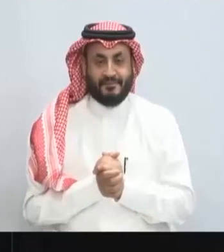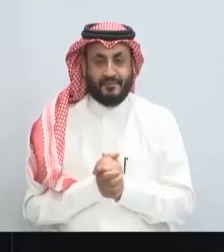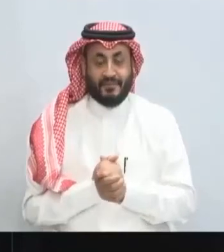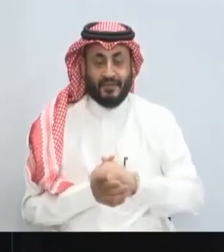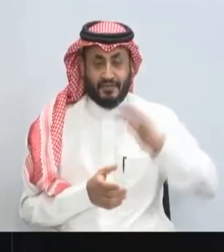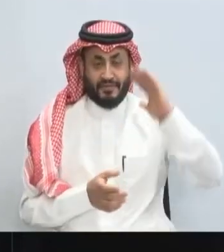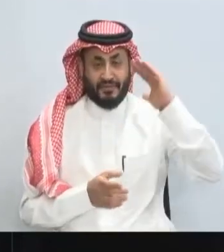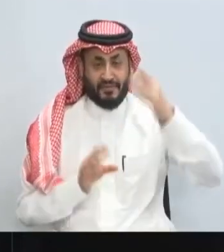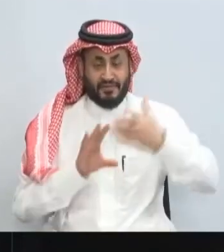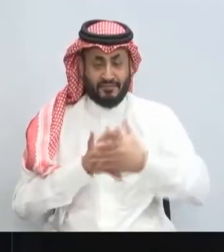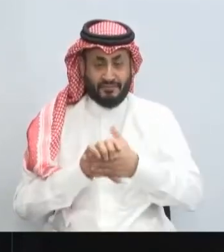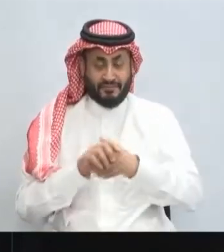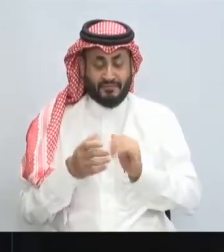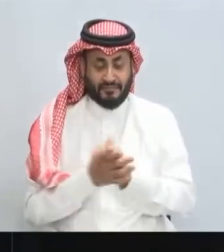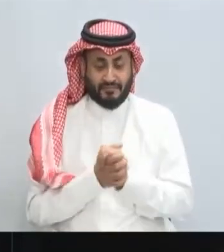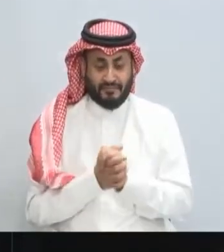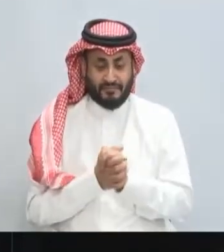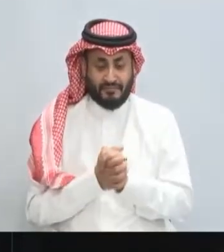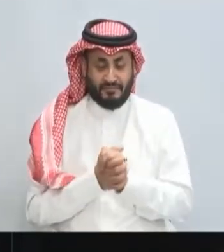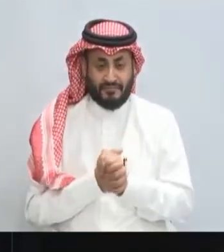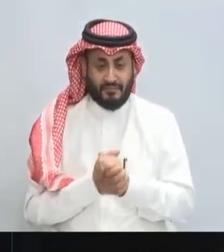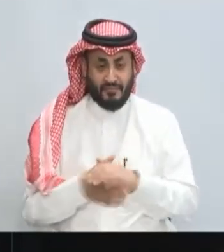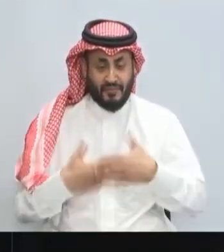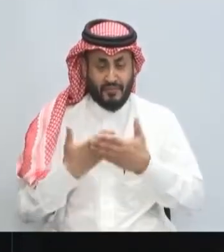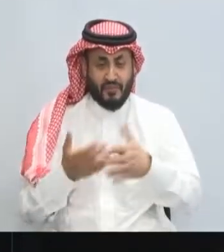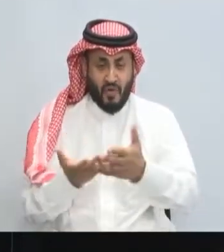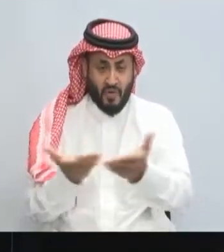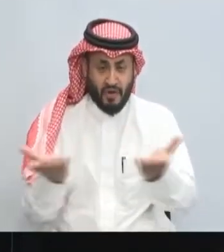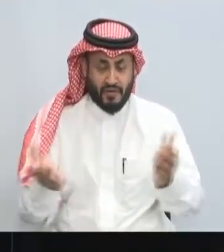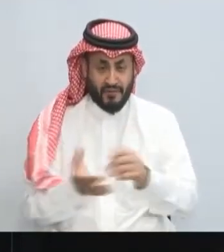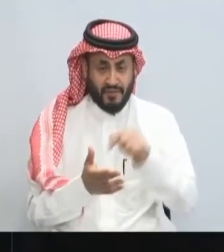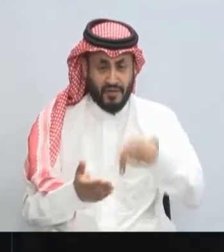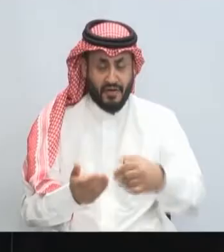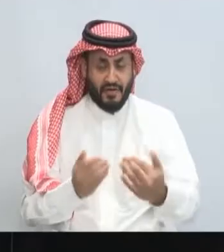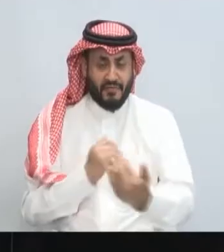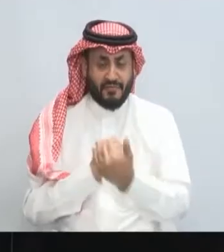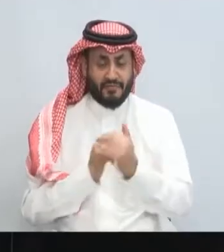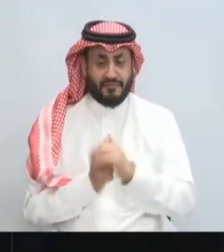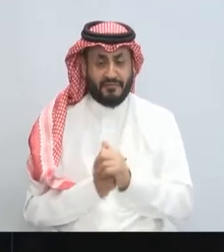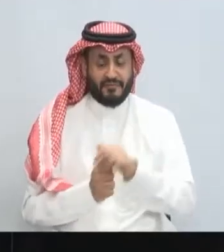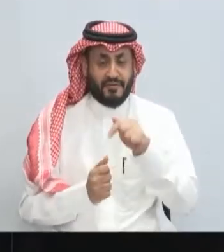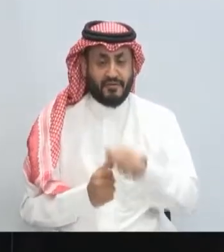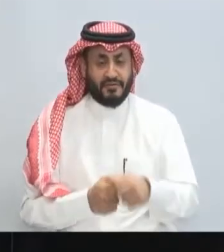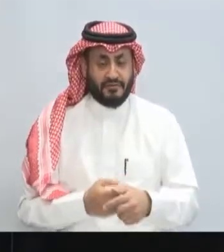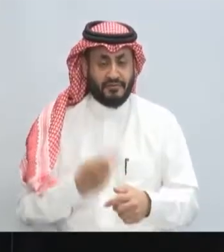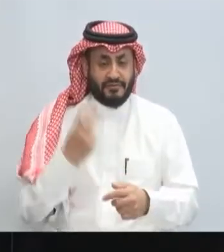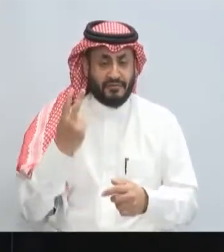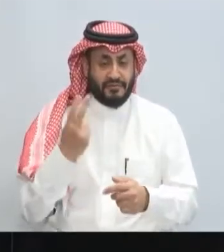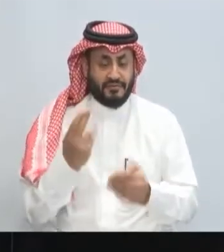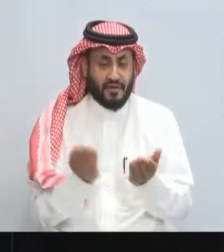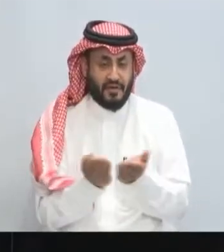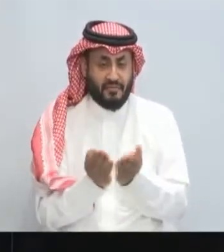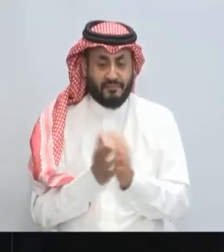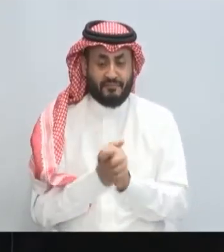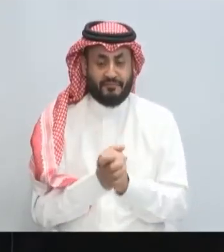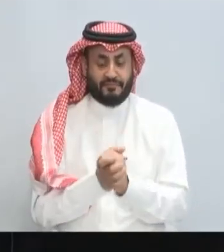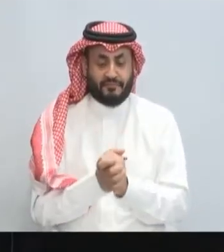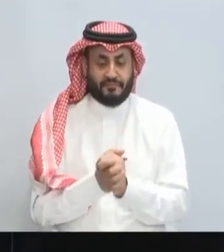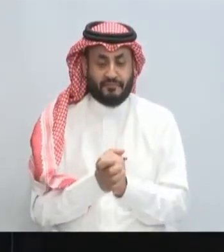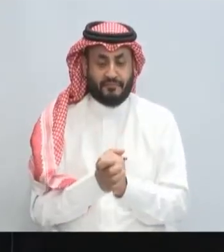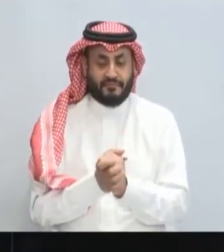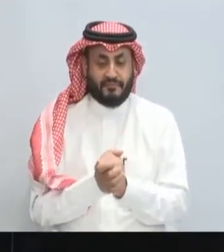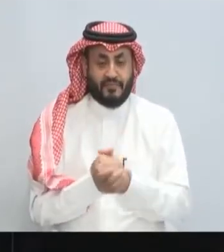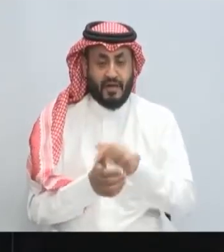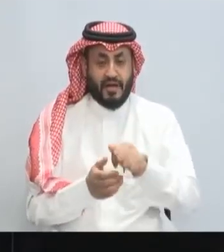Assalamu alaikum wa rahmatullahi wa barakatuh. Welcome everyone in today's class for the second elementary grade.